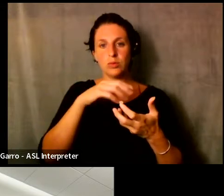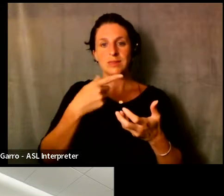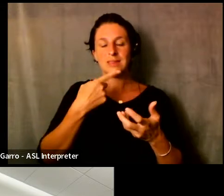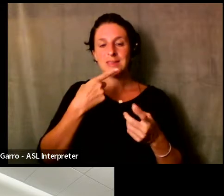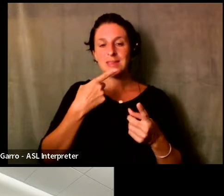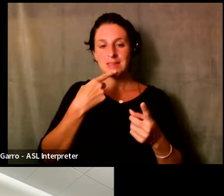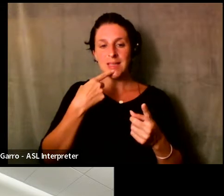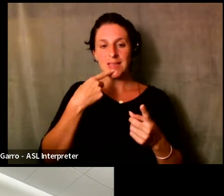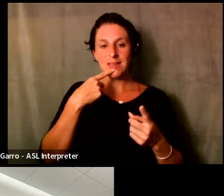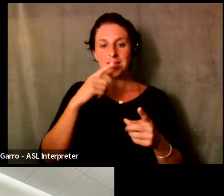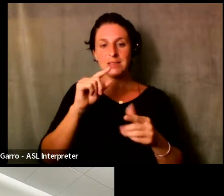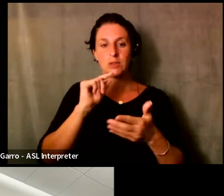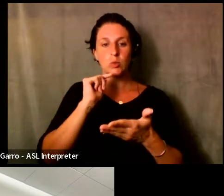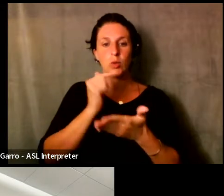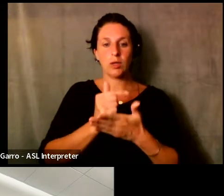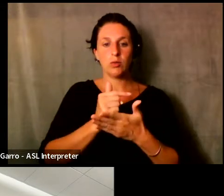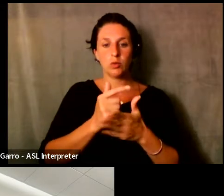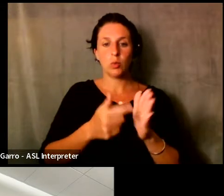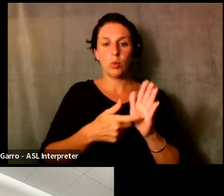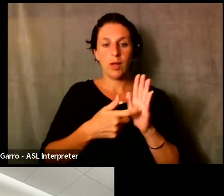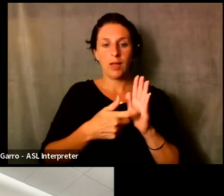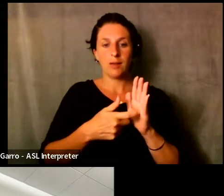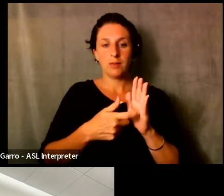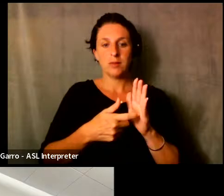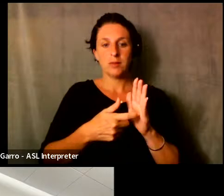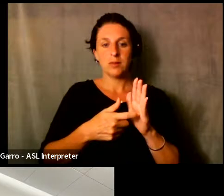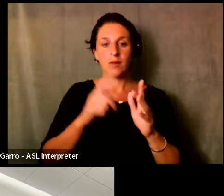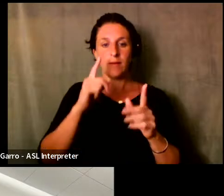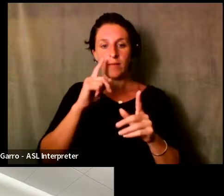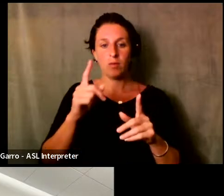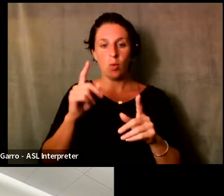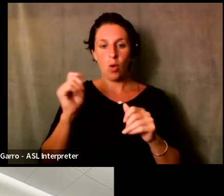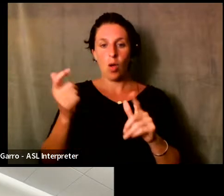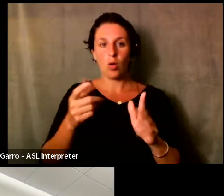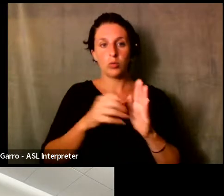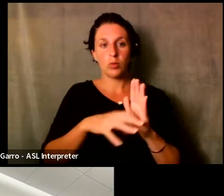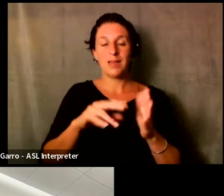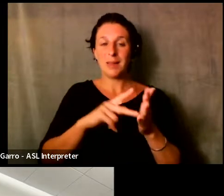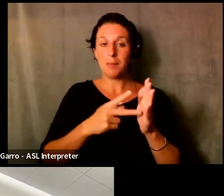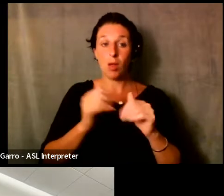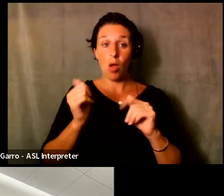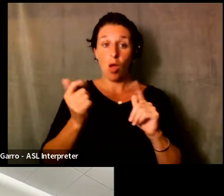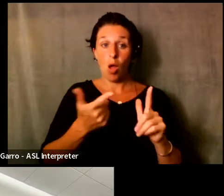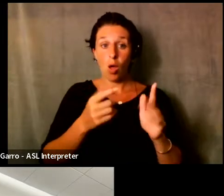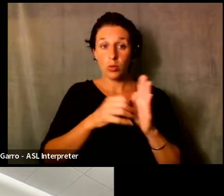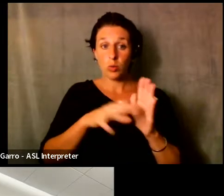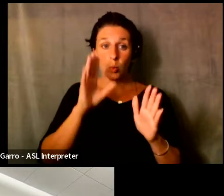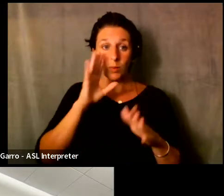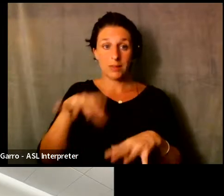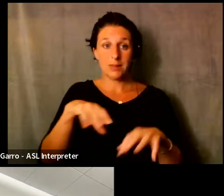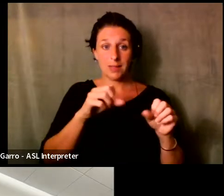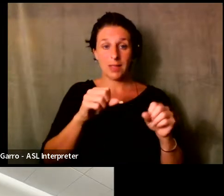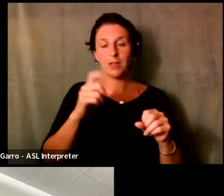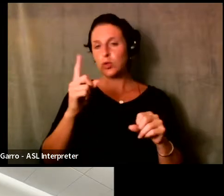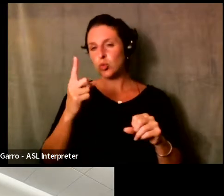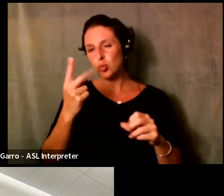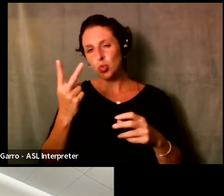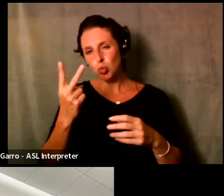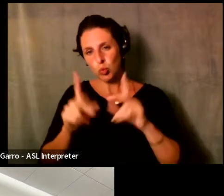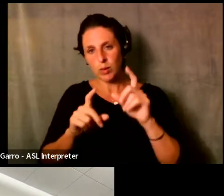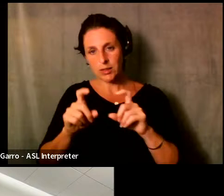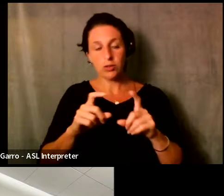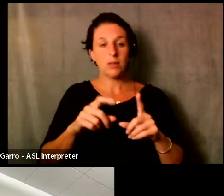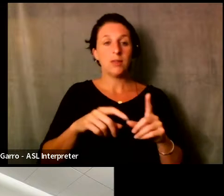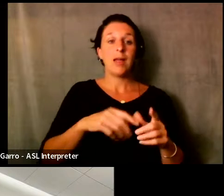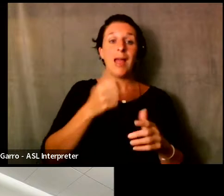here, graduation requirement, it's compulsory for all students. So does that mean all students will take, so it's a two-part question. So does that mean that every